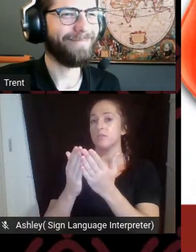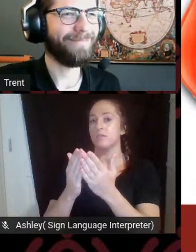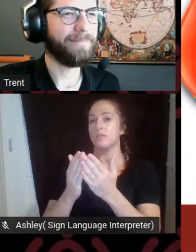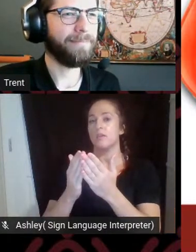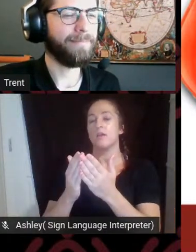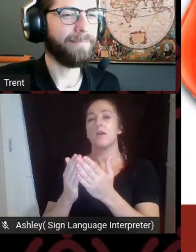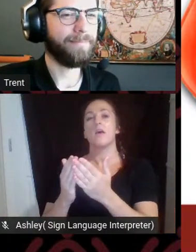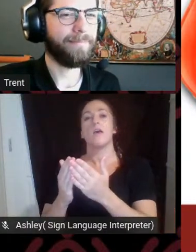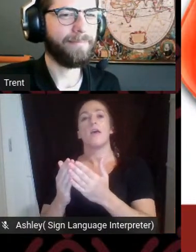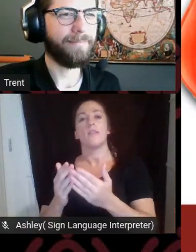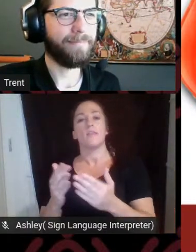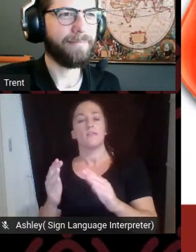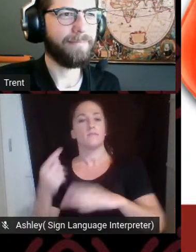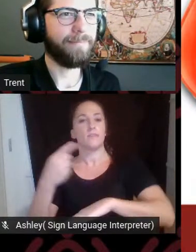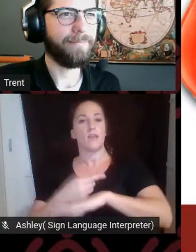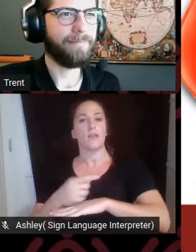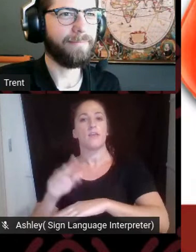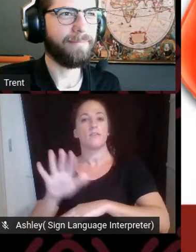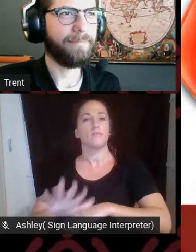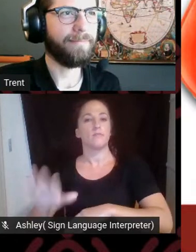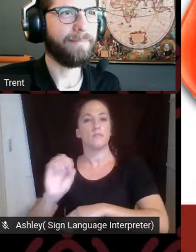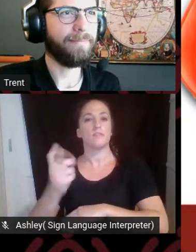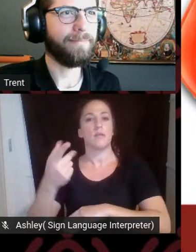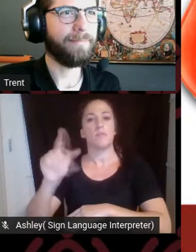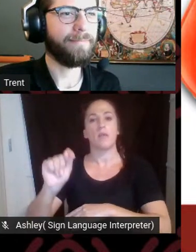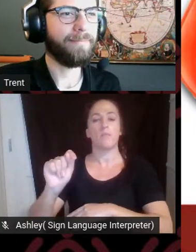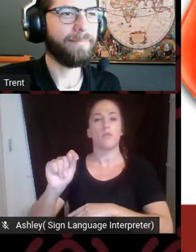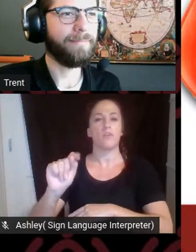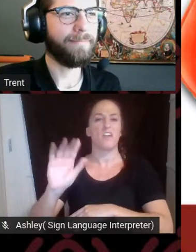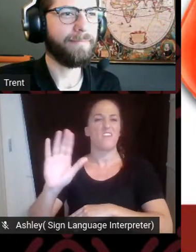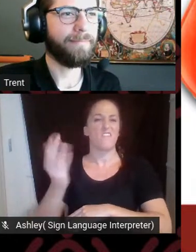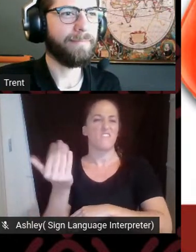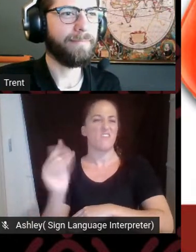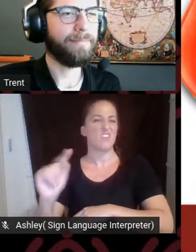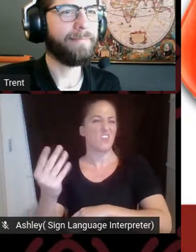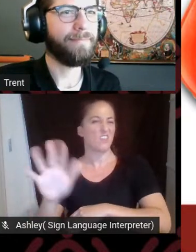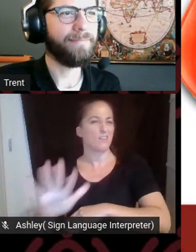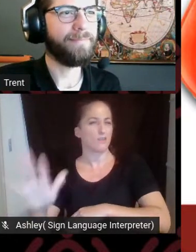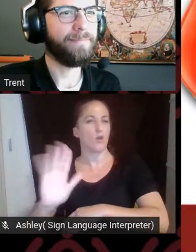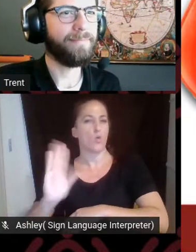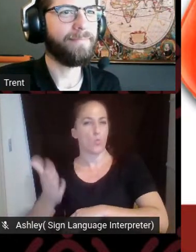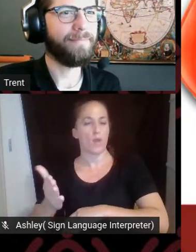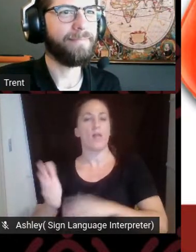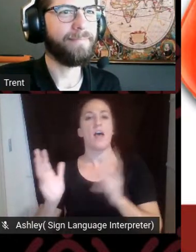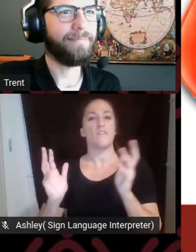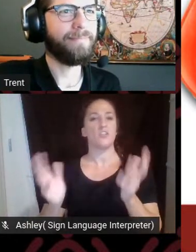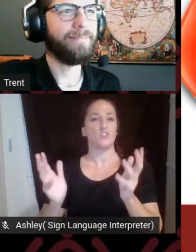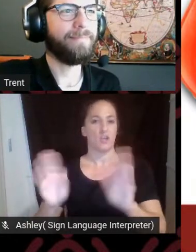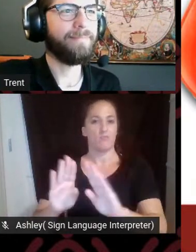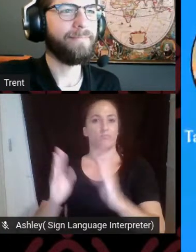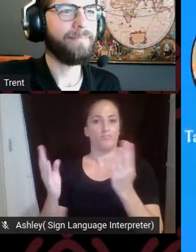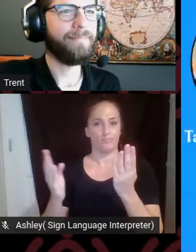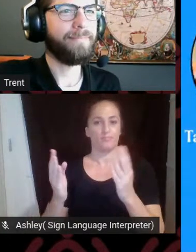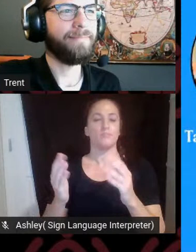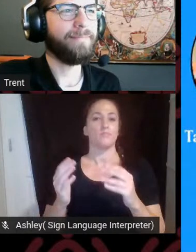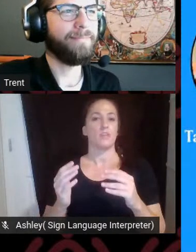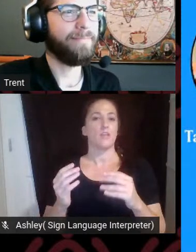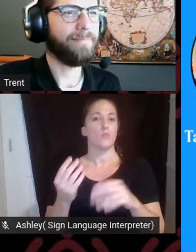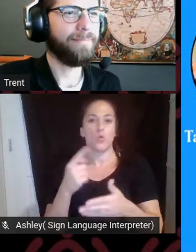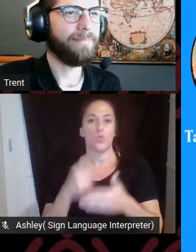it's perfect timing for us to have a Twitter chat to talk about some of those SEL strategies that we're using in our classrooms.